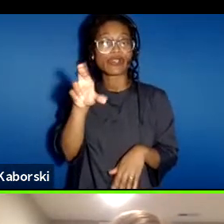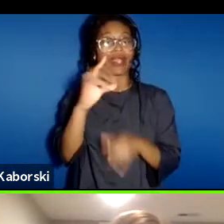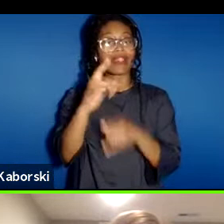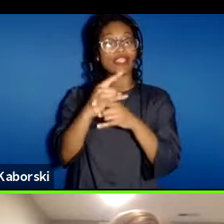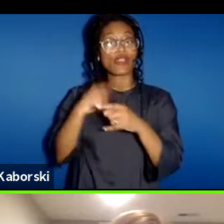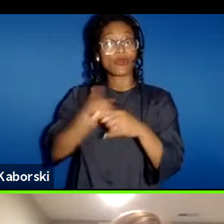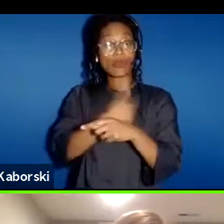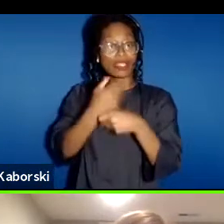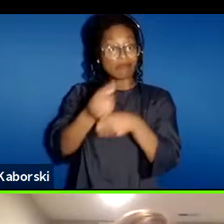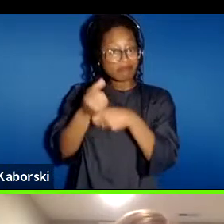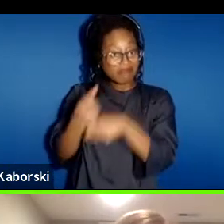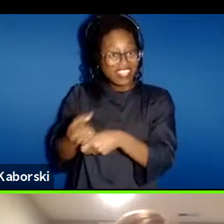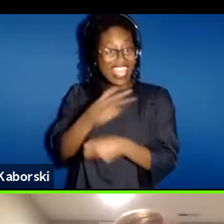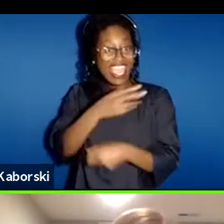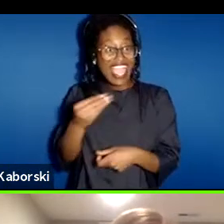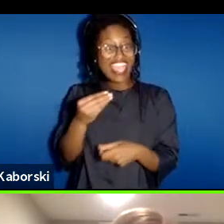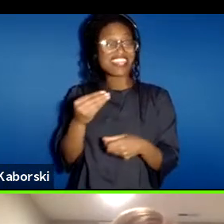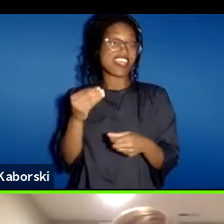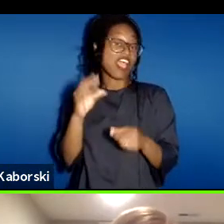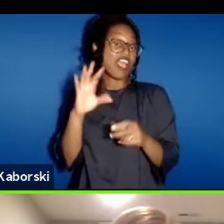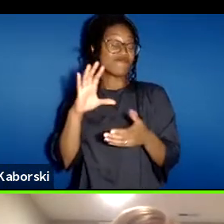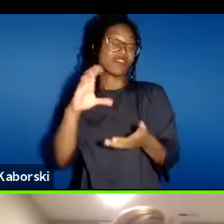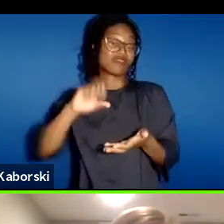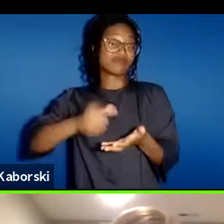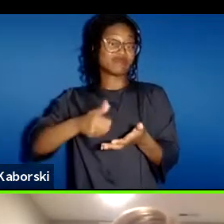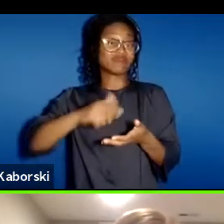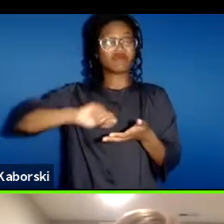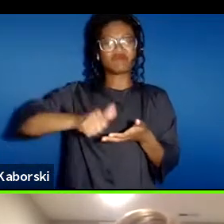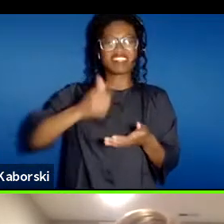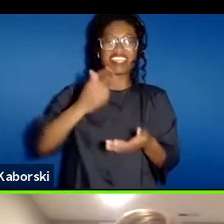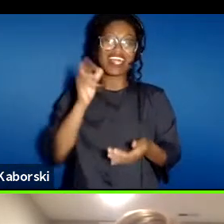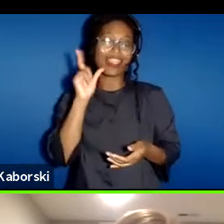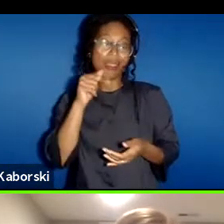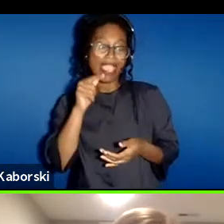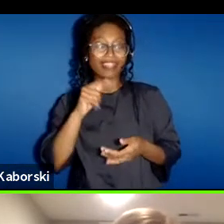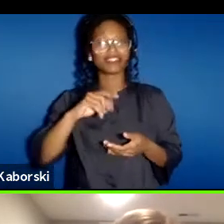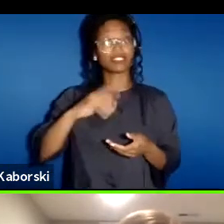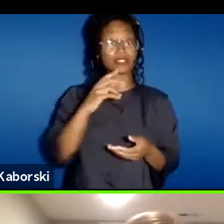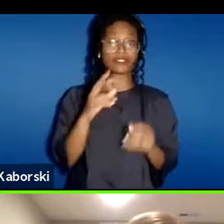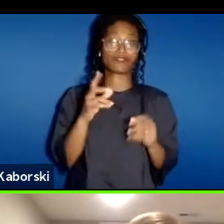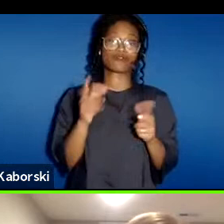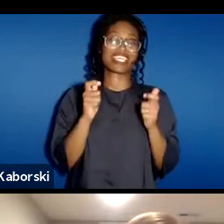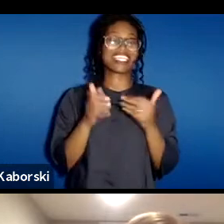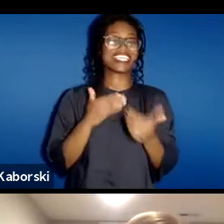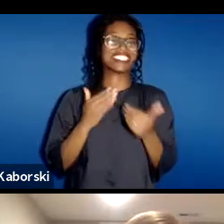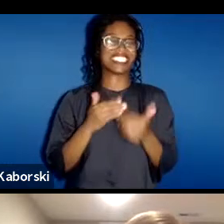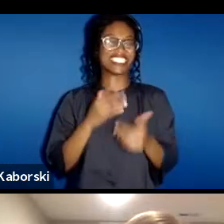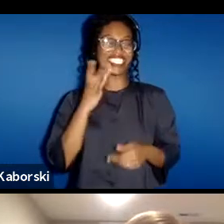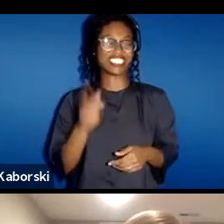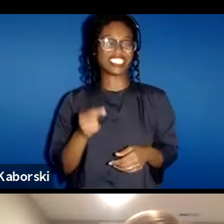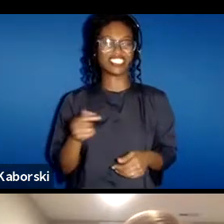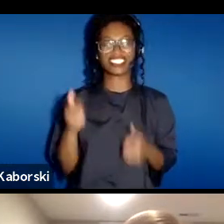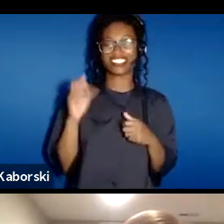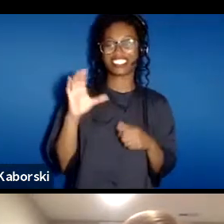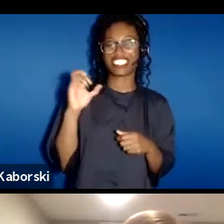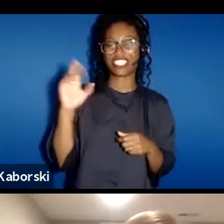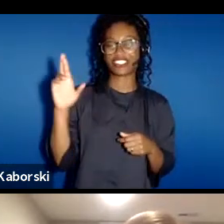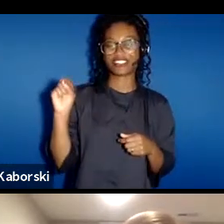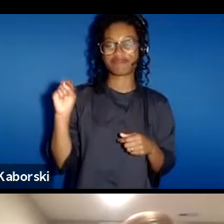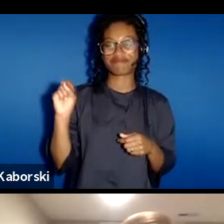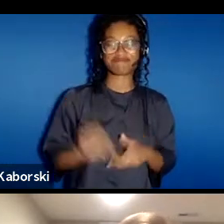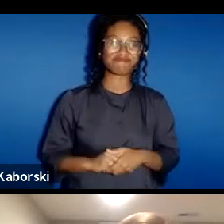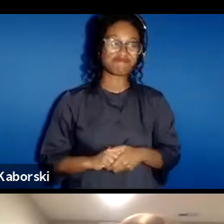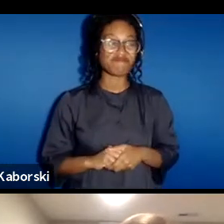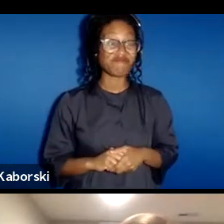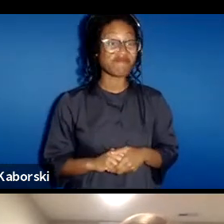produce, and then also fresh lemon juice. So quick and easy and delicious. Cheers. Nice. Derek?